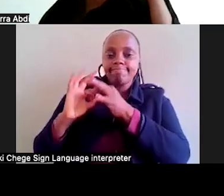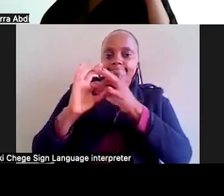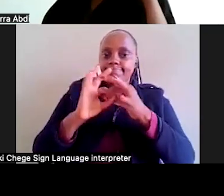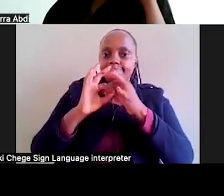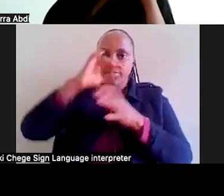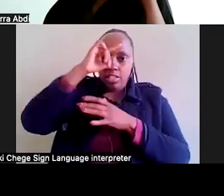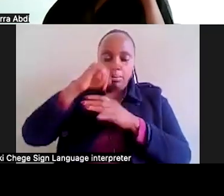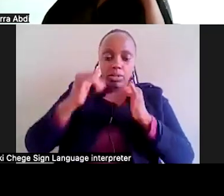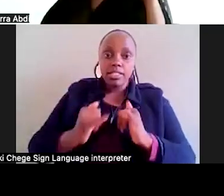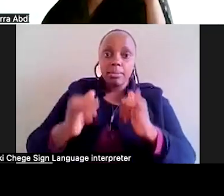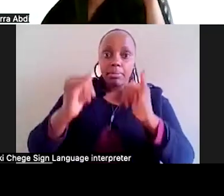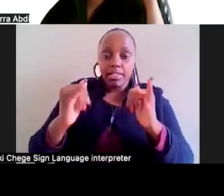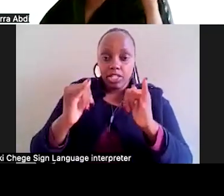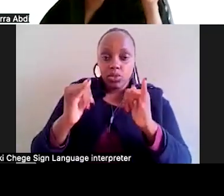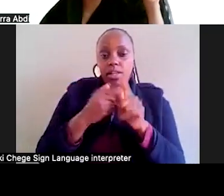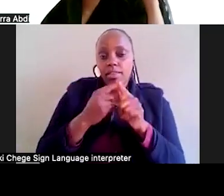policy implementation.